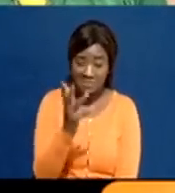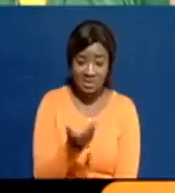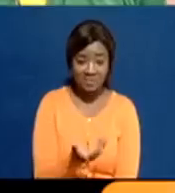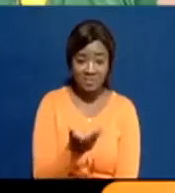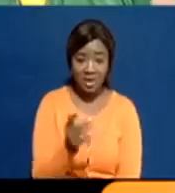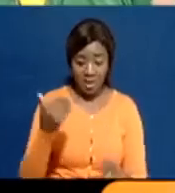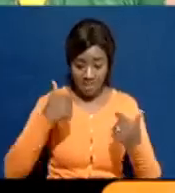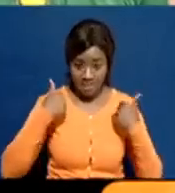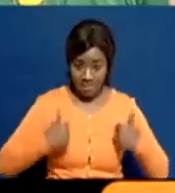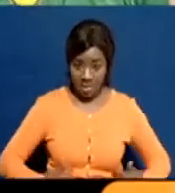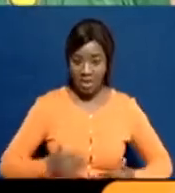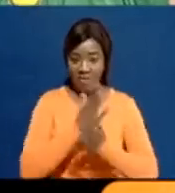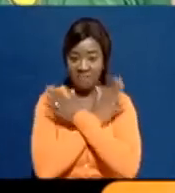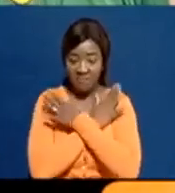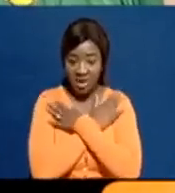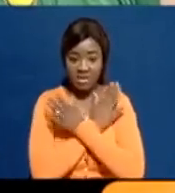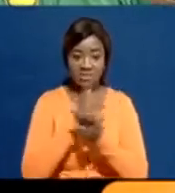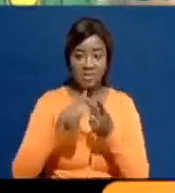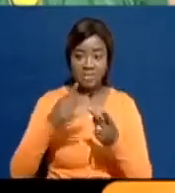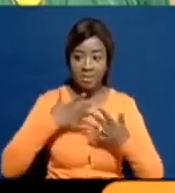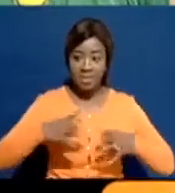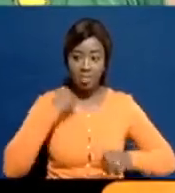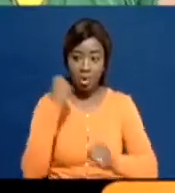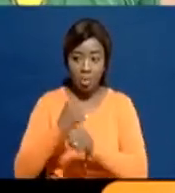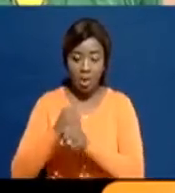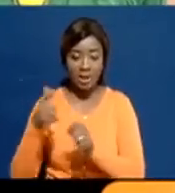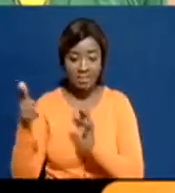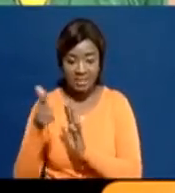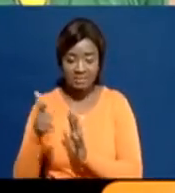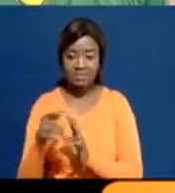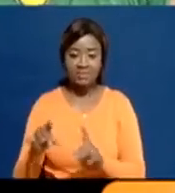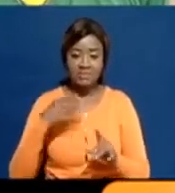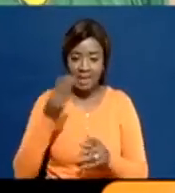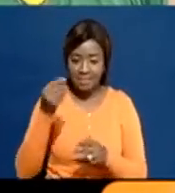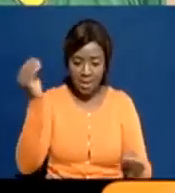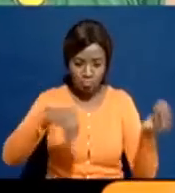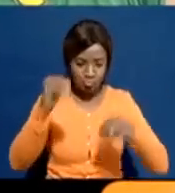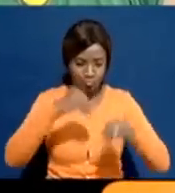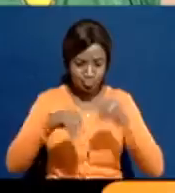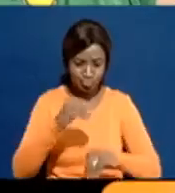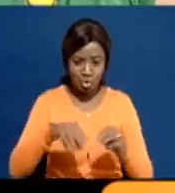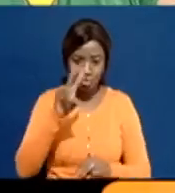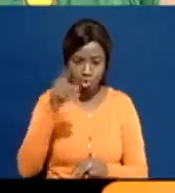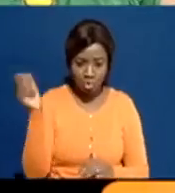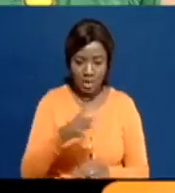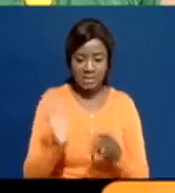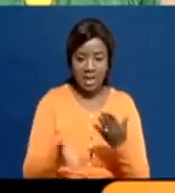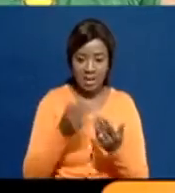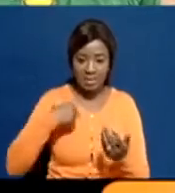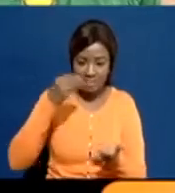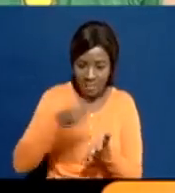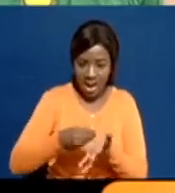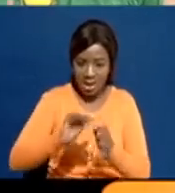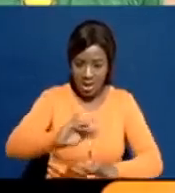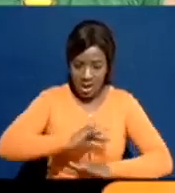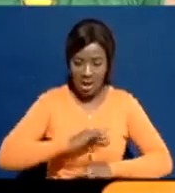is friends who came together, colleagues in the media, yourselves, who raised money for me within a month, within 2 months, for us to get the amount of money we